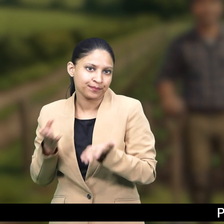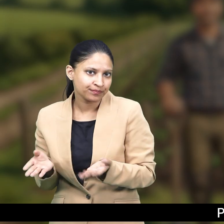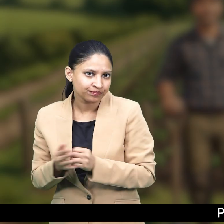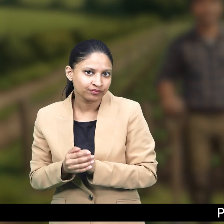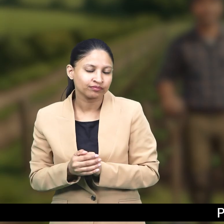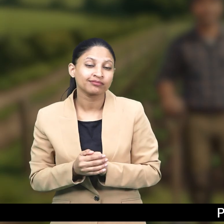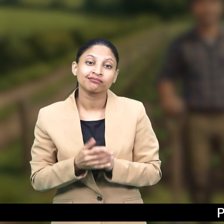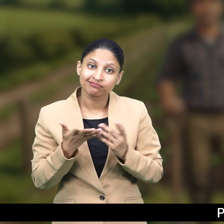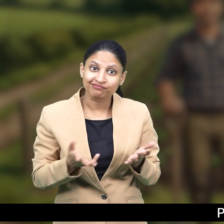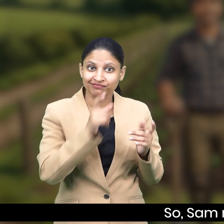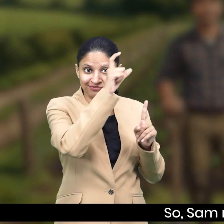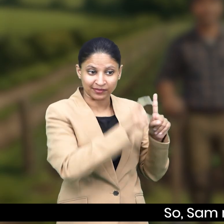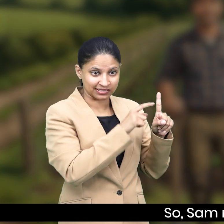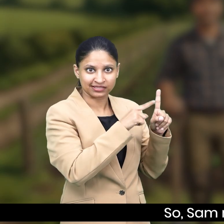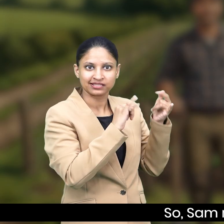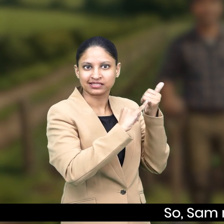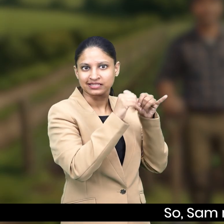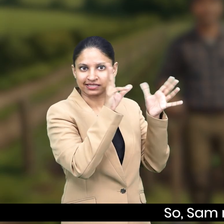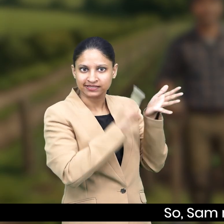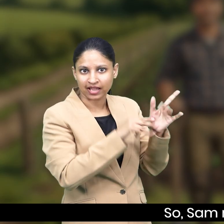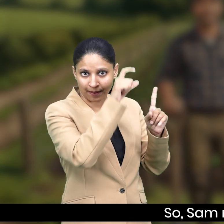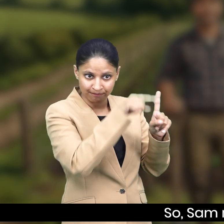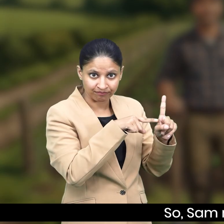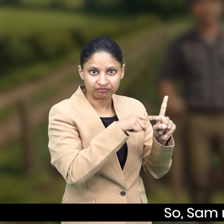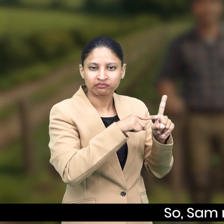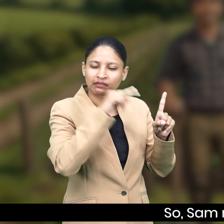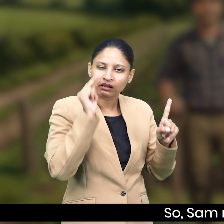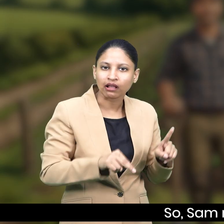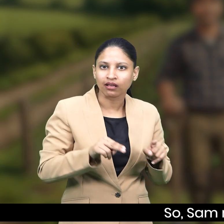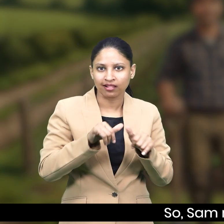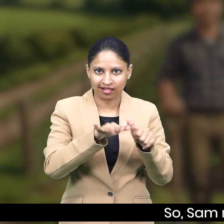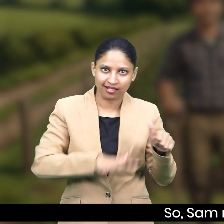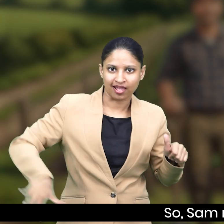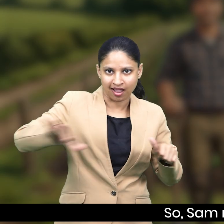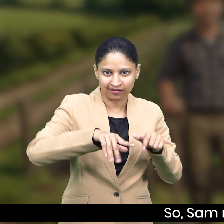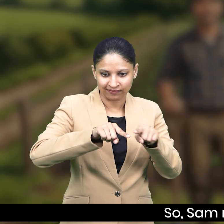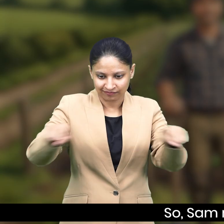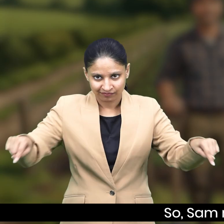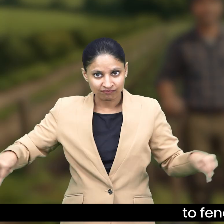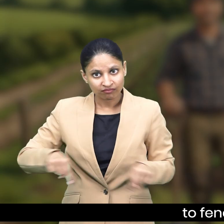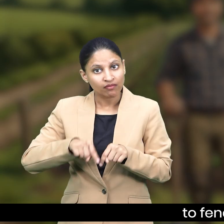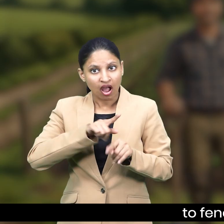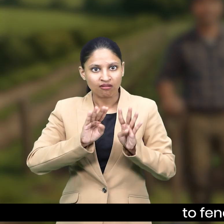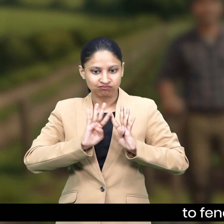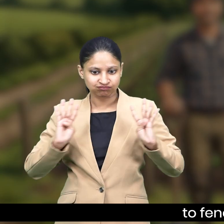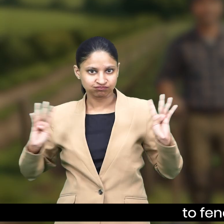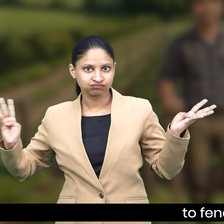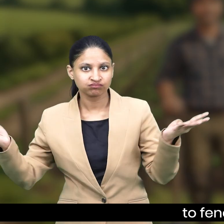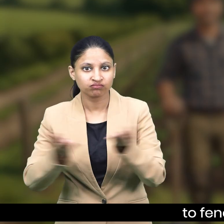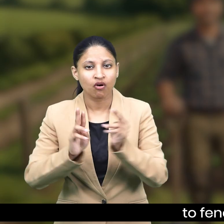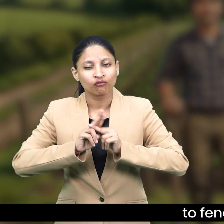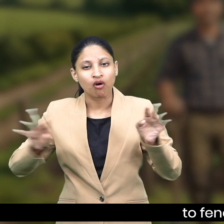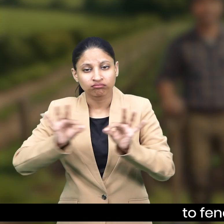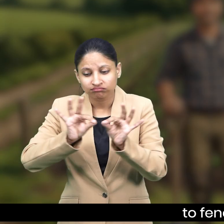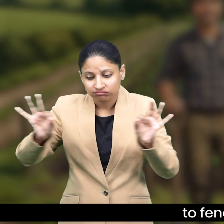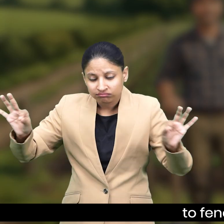meters. So, Sam needs 140 meters of wire to fence all